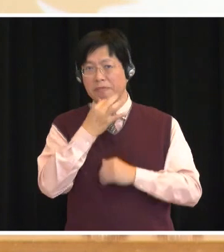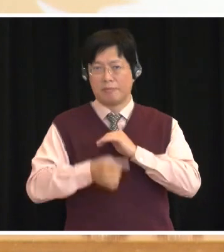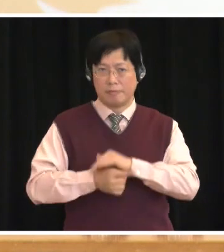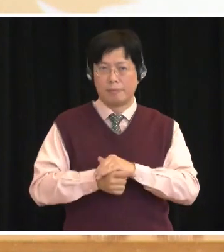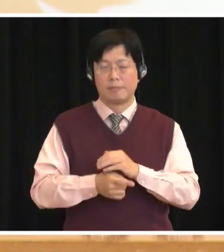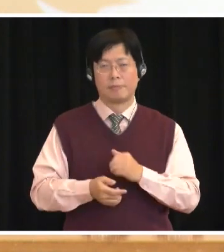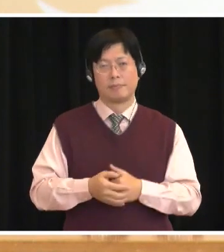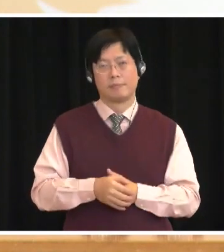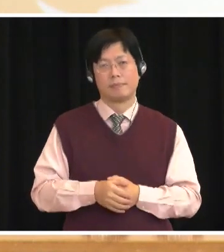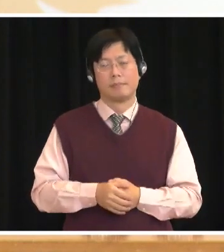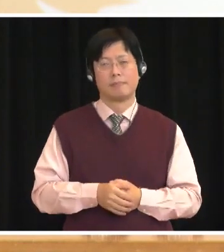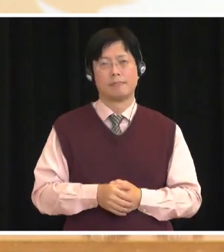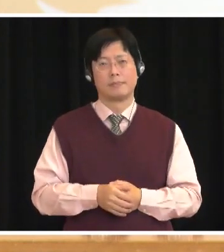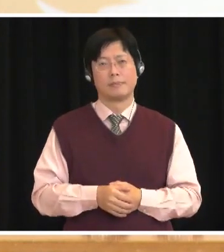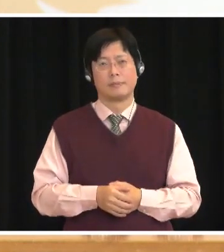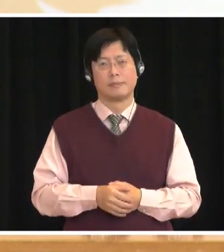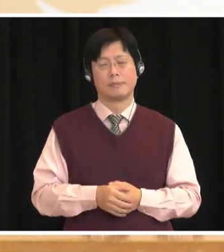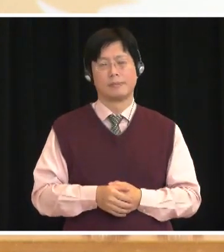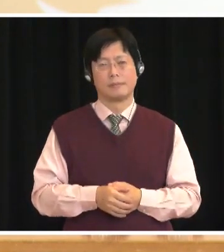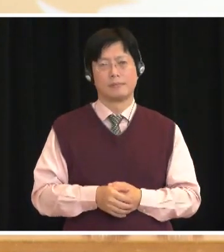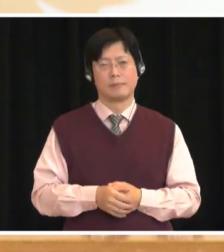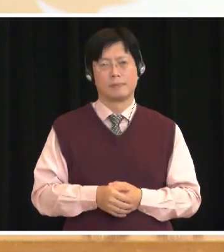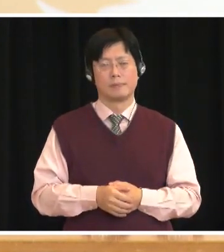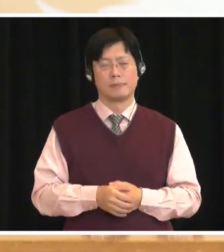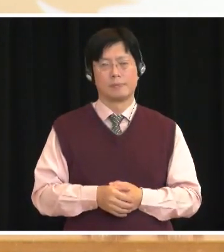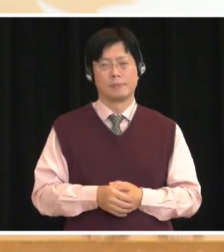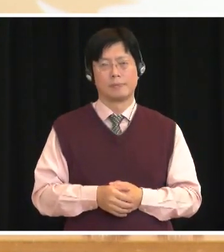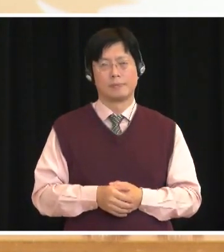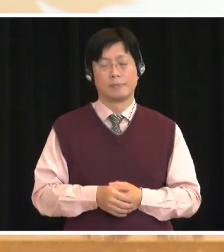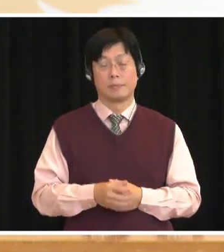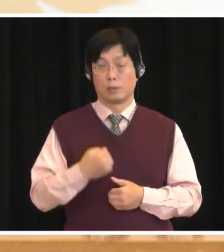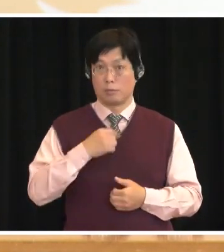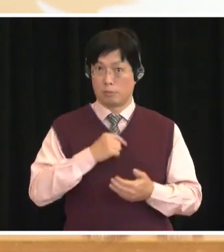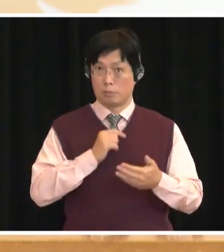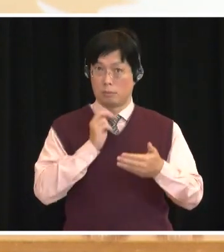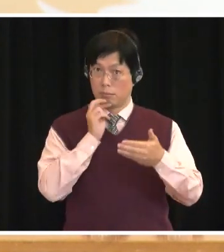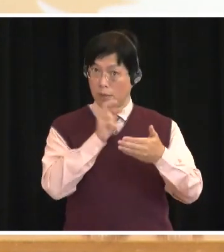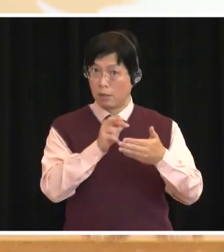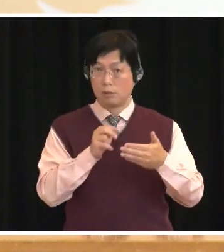needs some attention in my view.